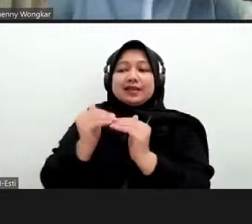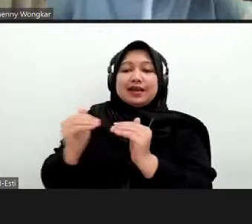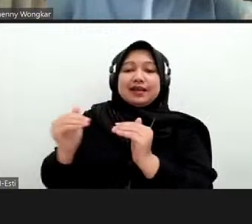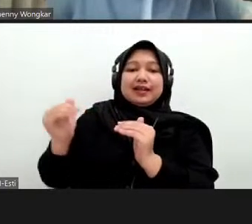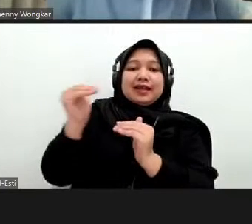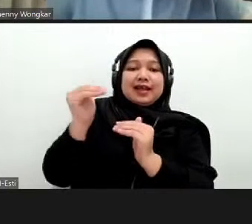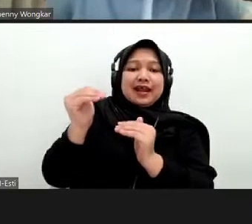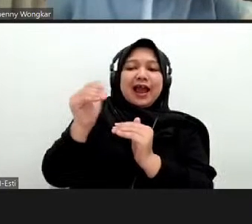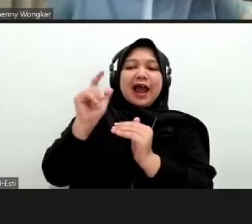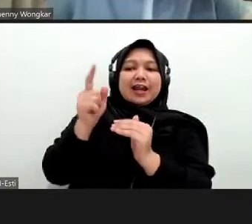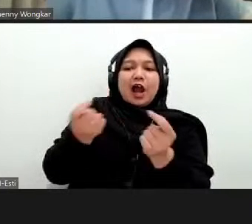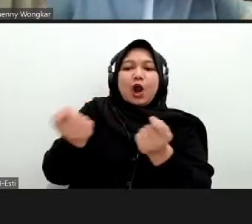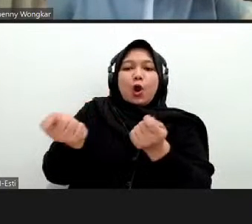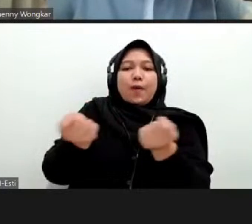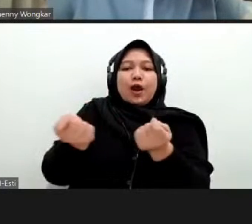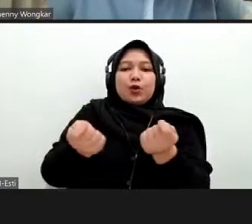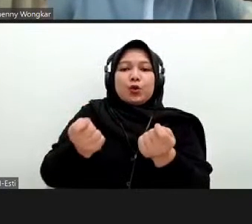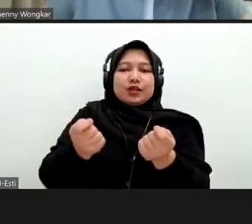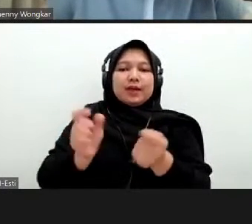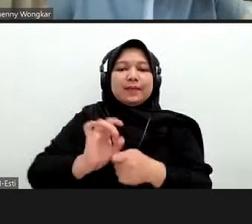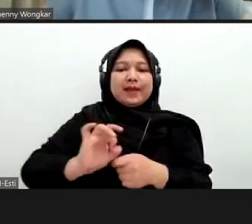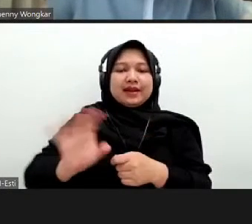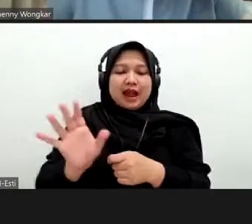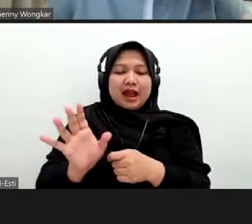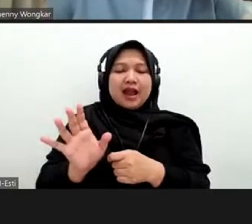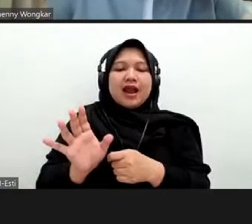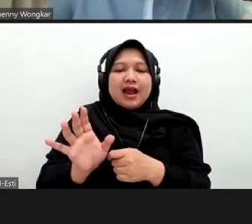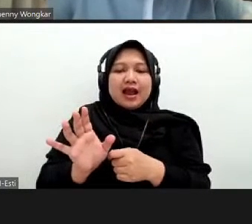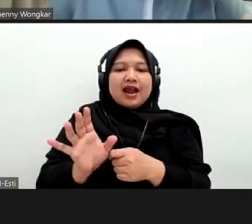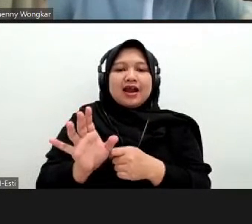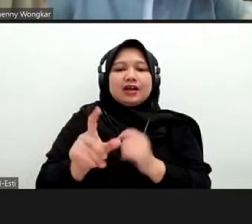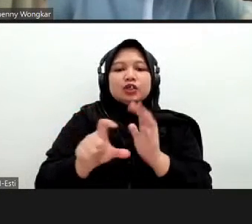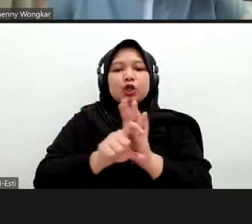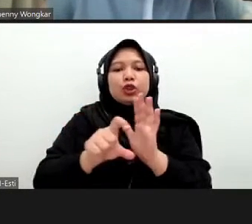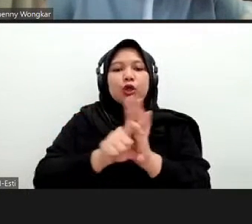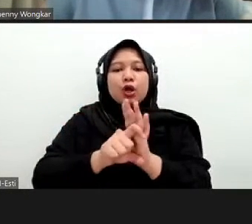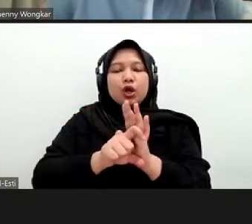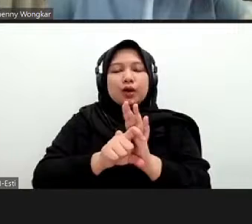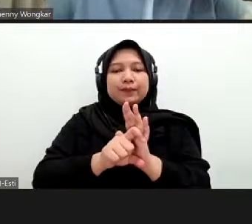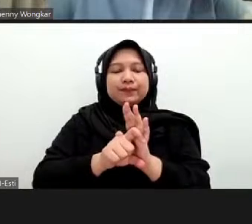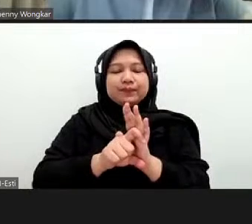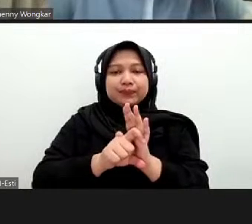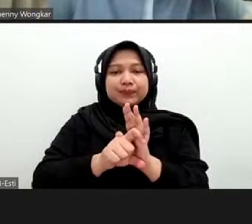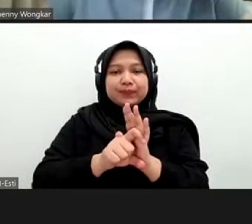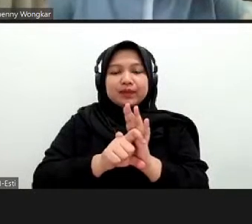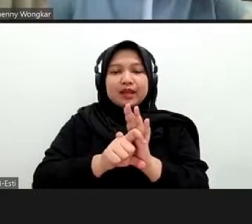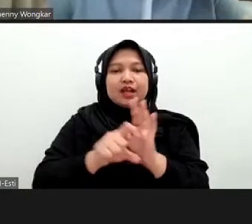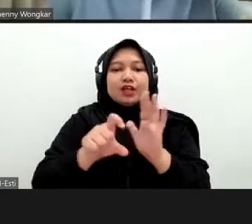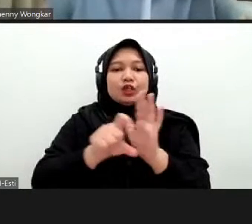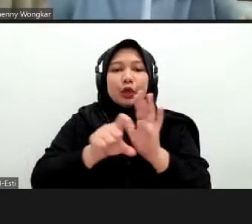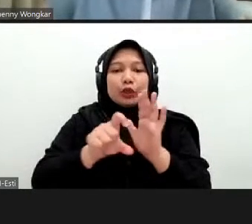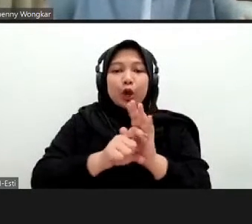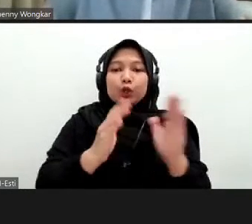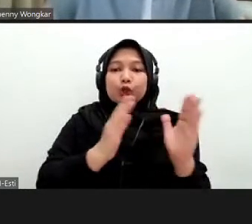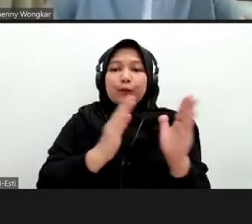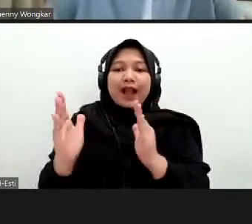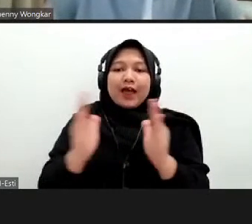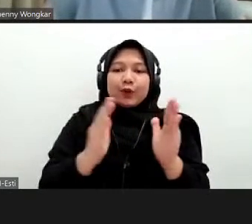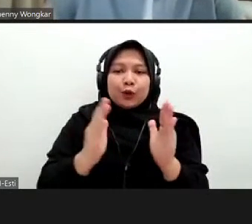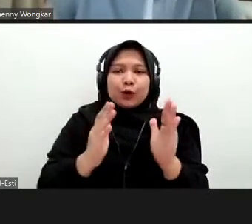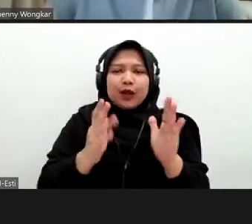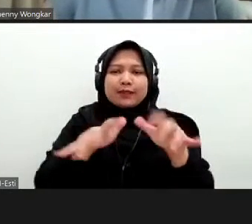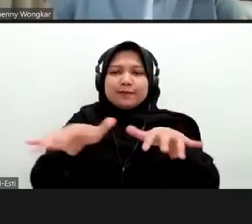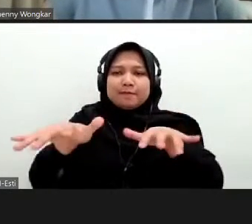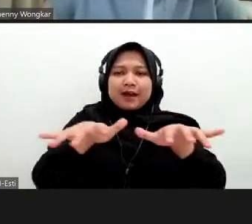groups. And then another layer is that there is the command who is